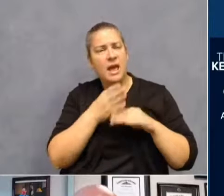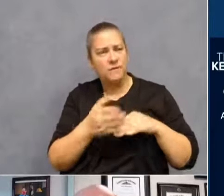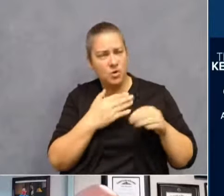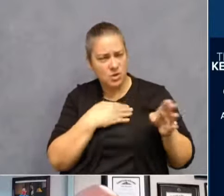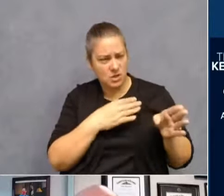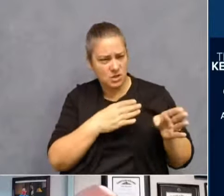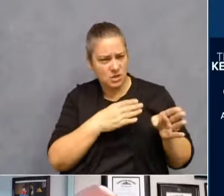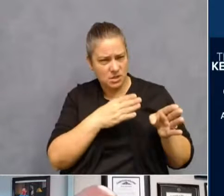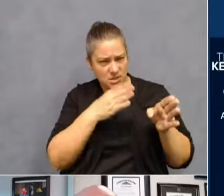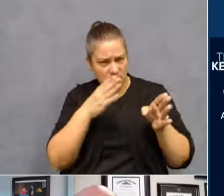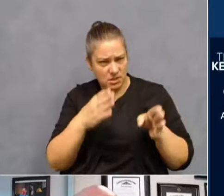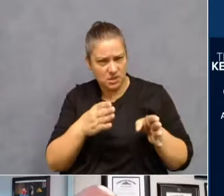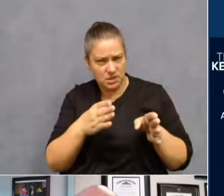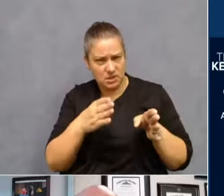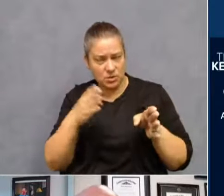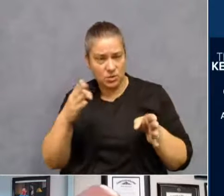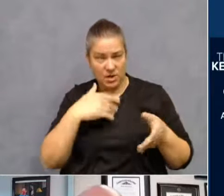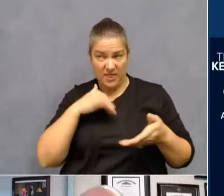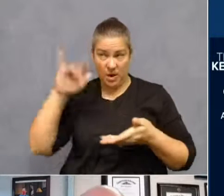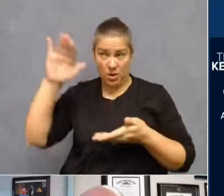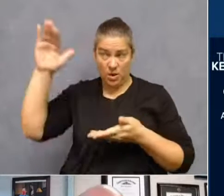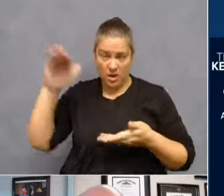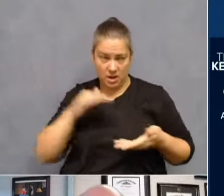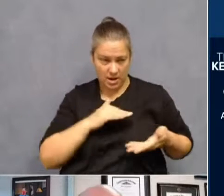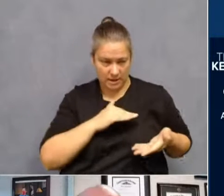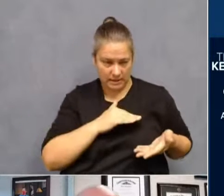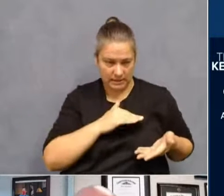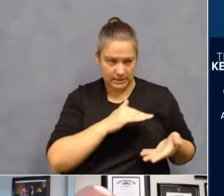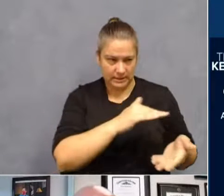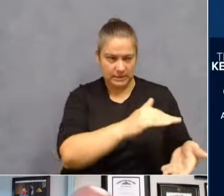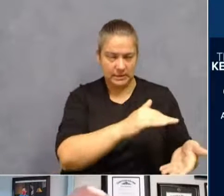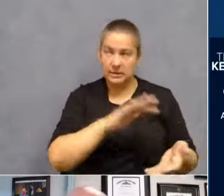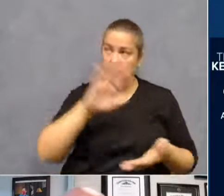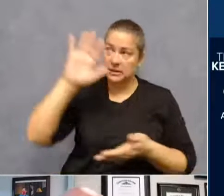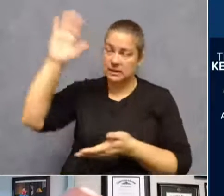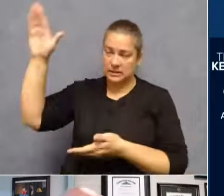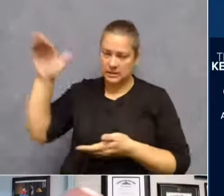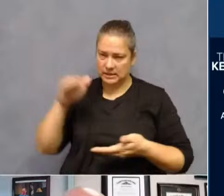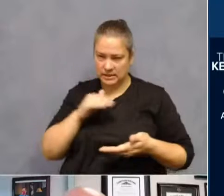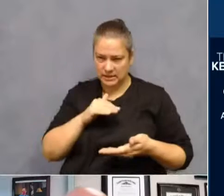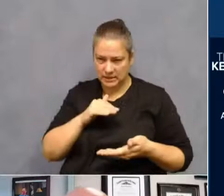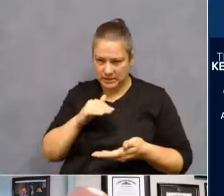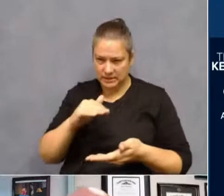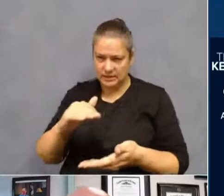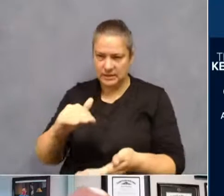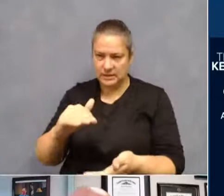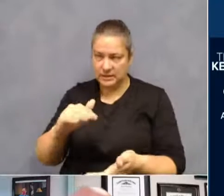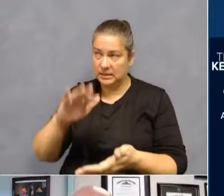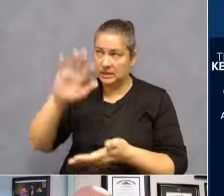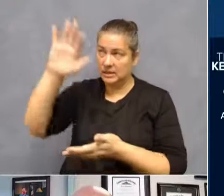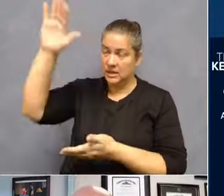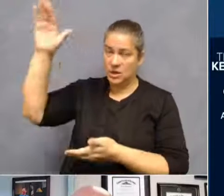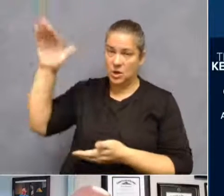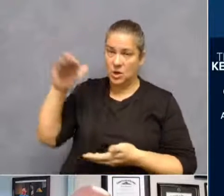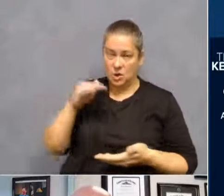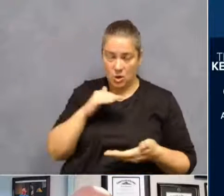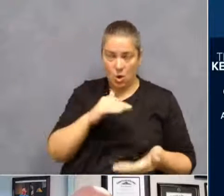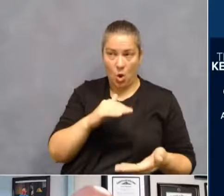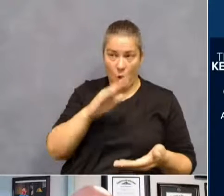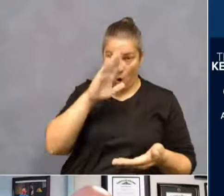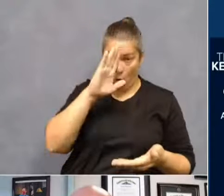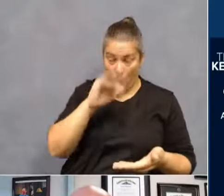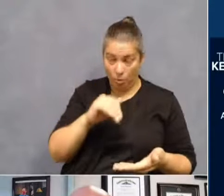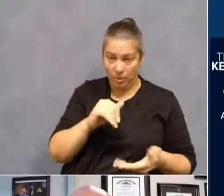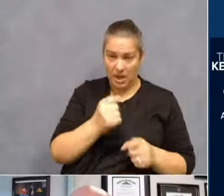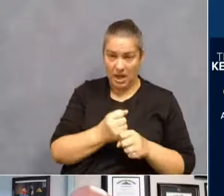larger quantities of vaccine. And then we're cautiously hopeful that by later next year, we should have quite a sufficient quantity to